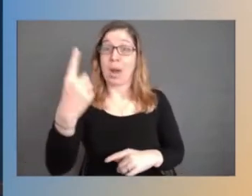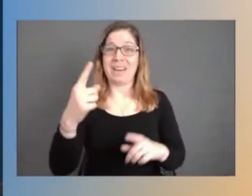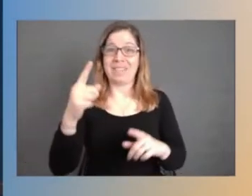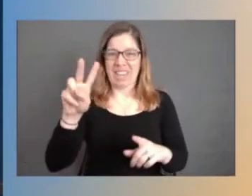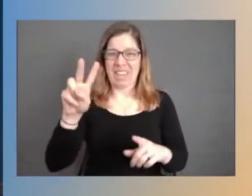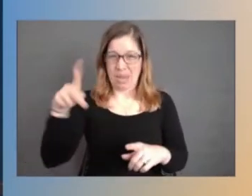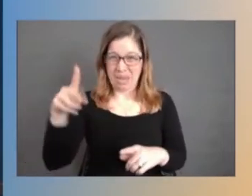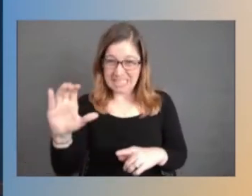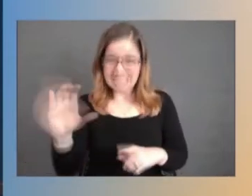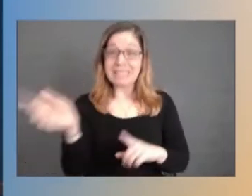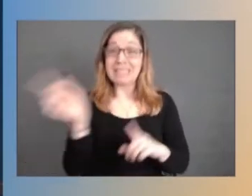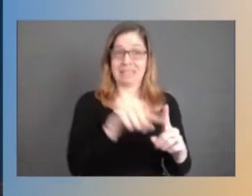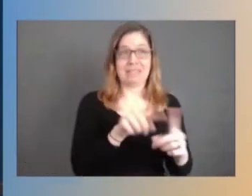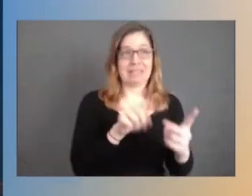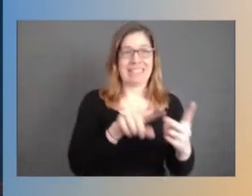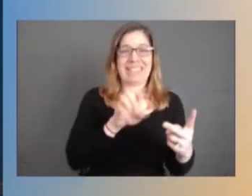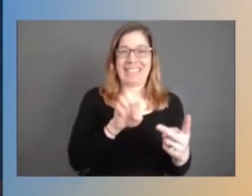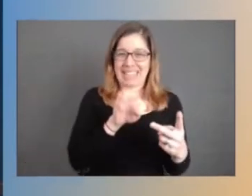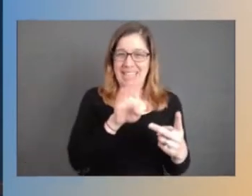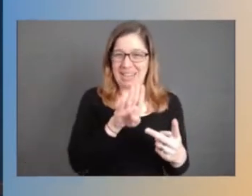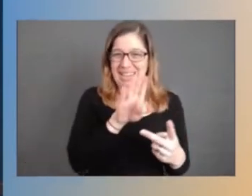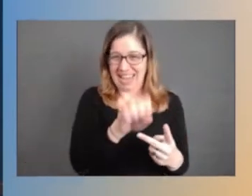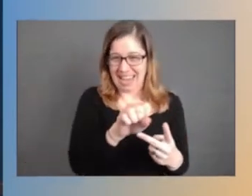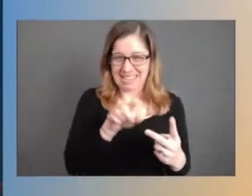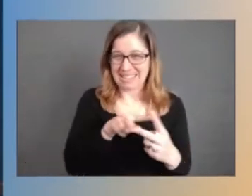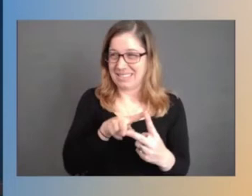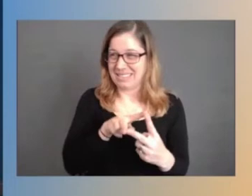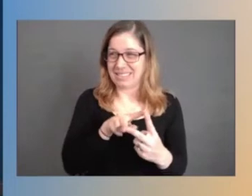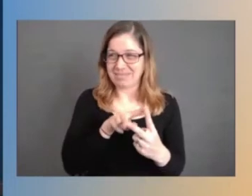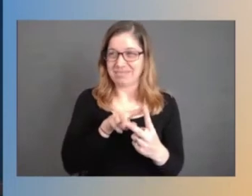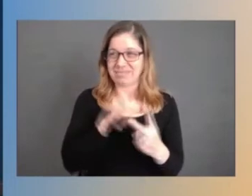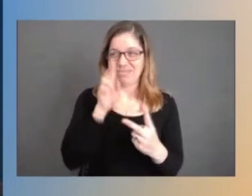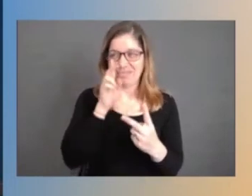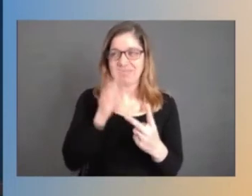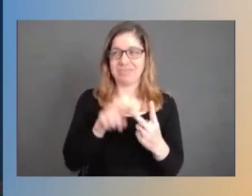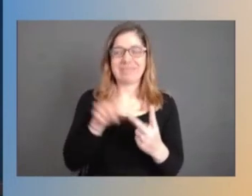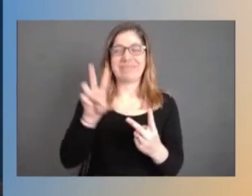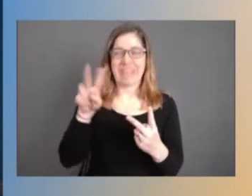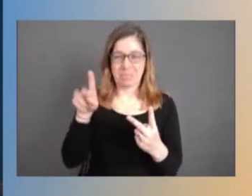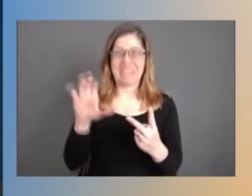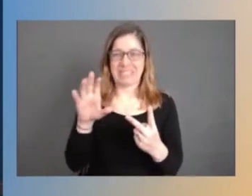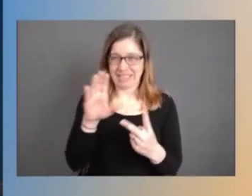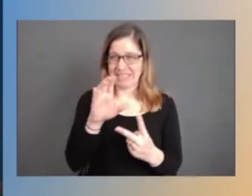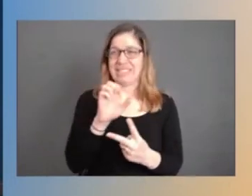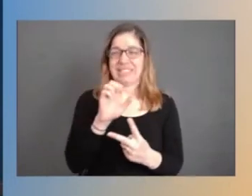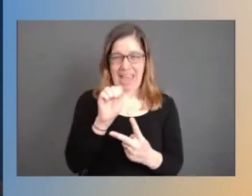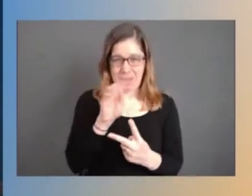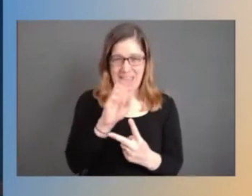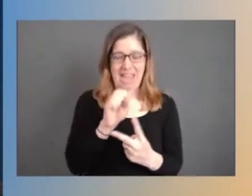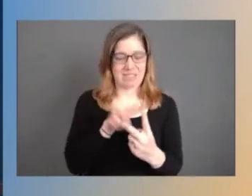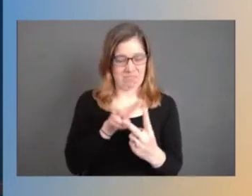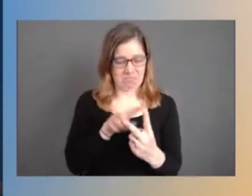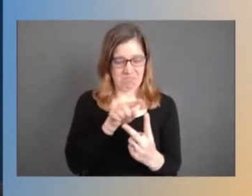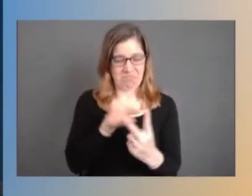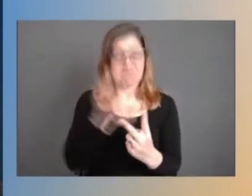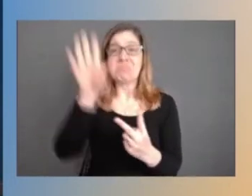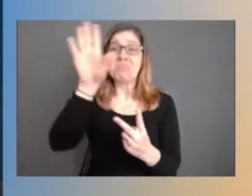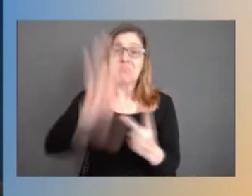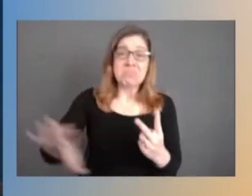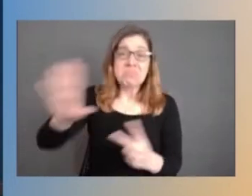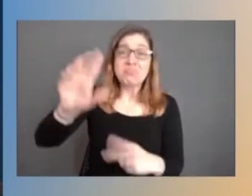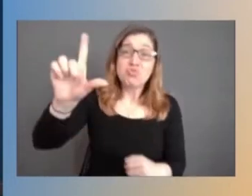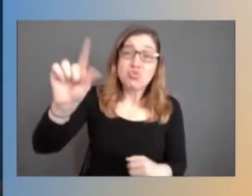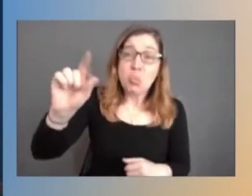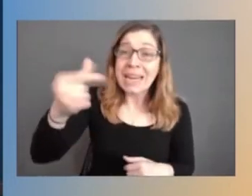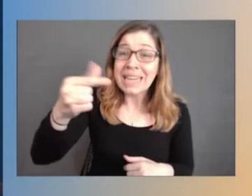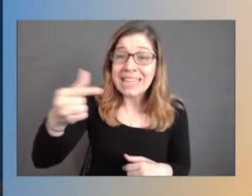the other was for EBS. And so that at that point in time, we could do roughly 20 gigabits of networking. So